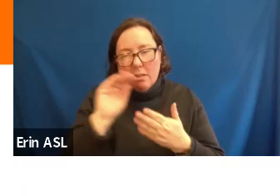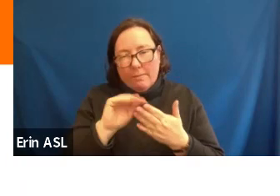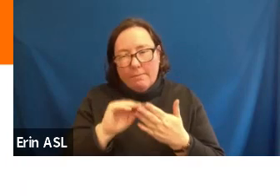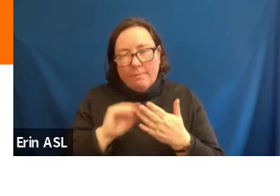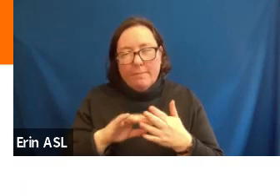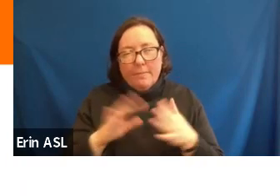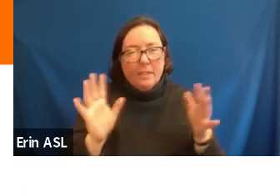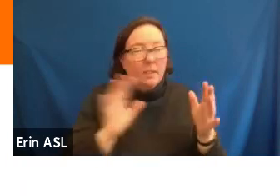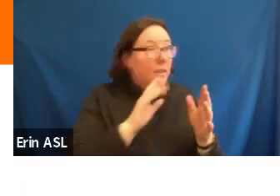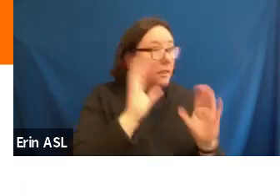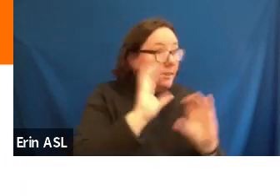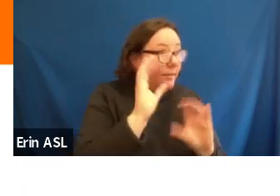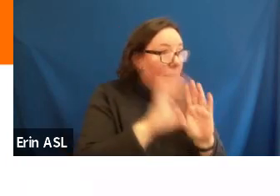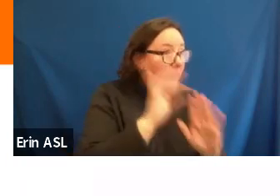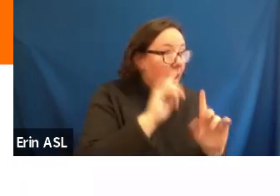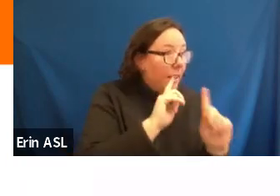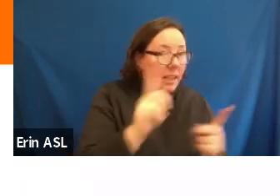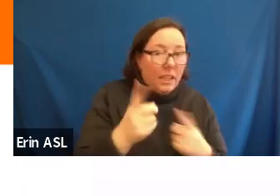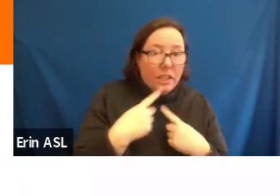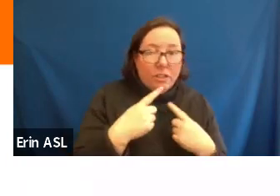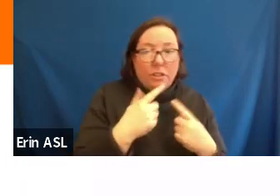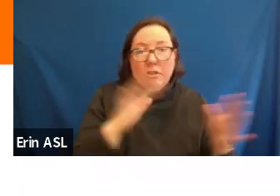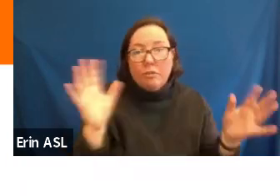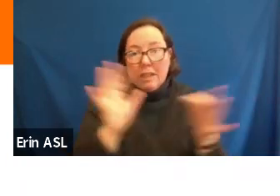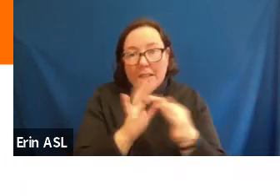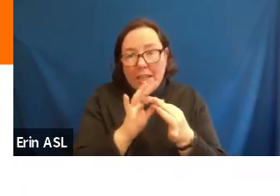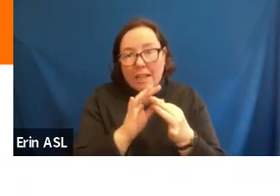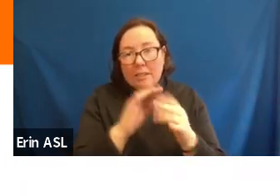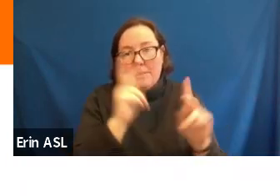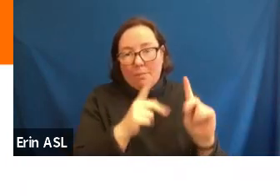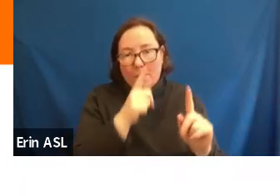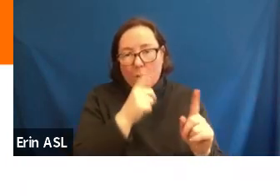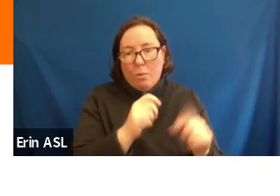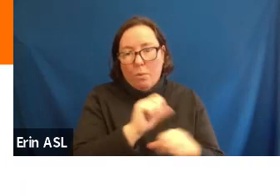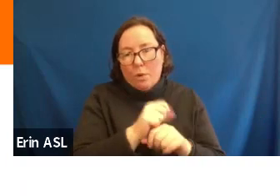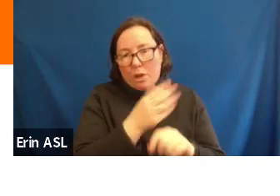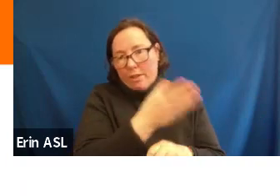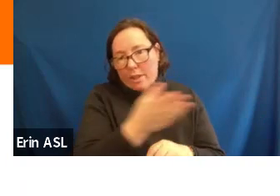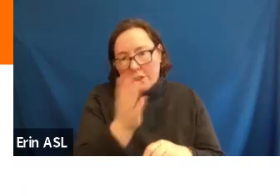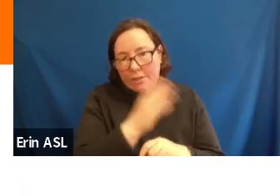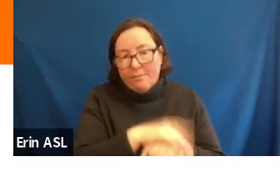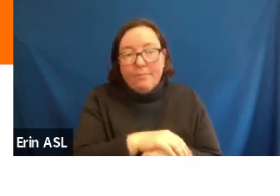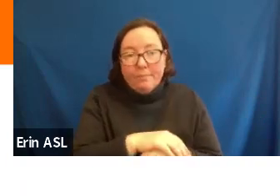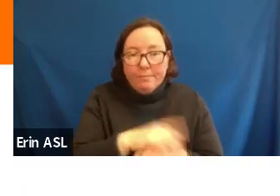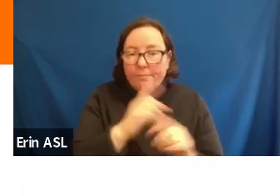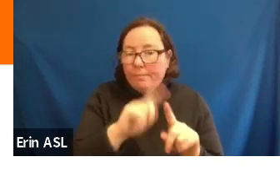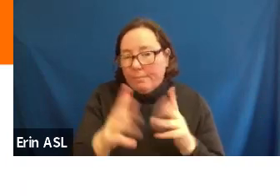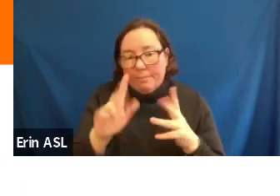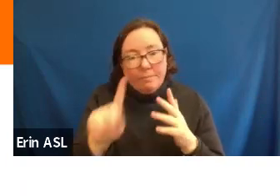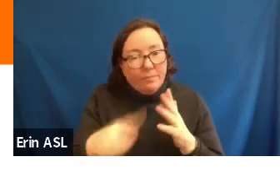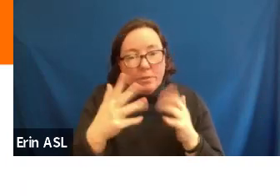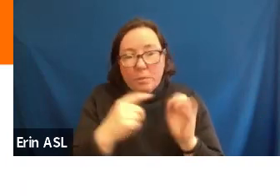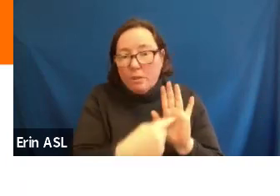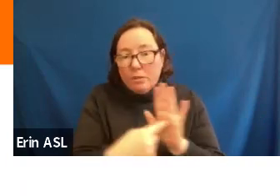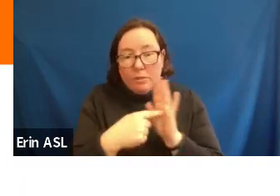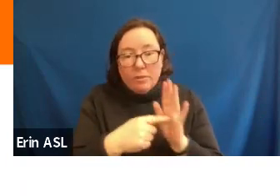and learn more. But just wanted to give an example of some of the things other districts are doing.